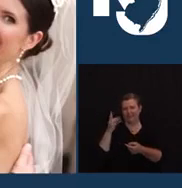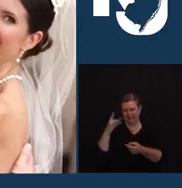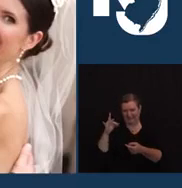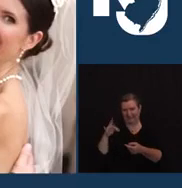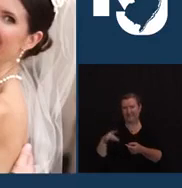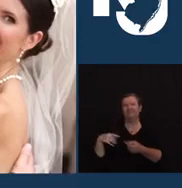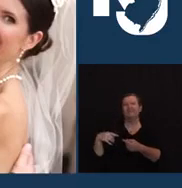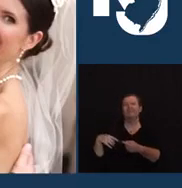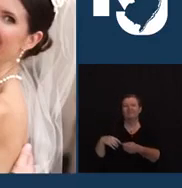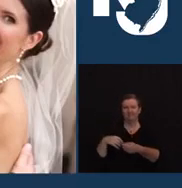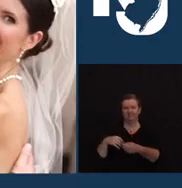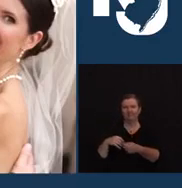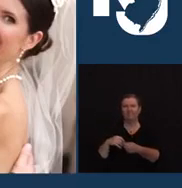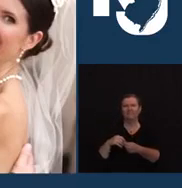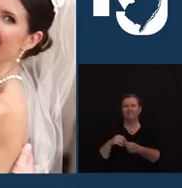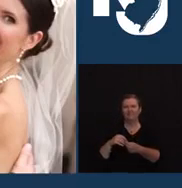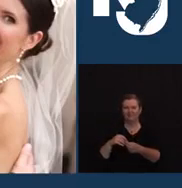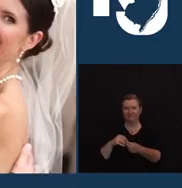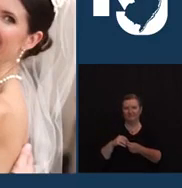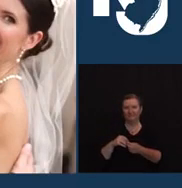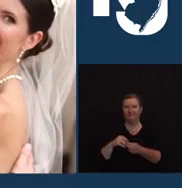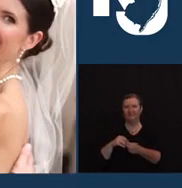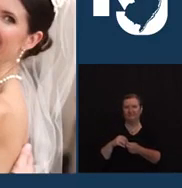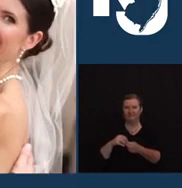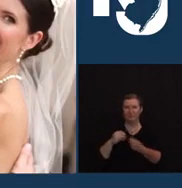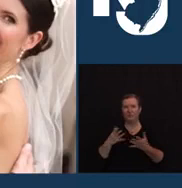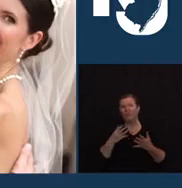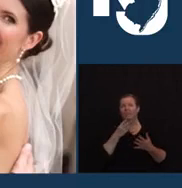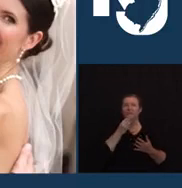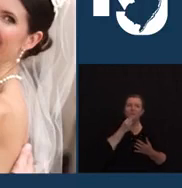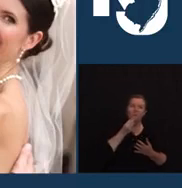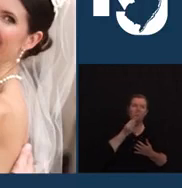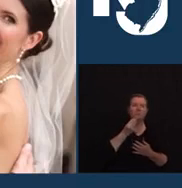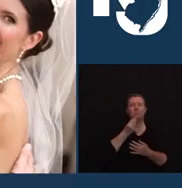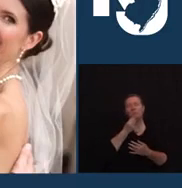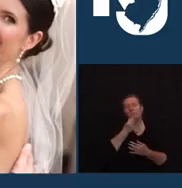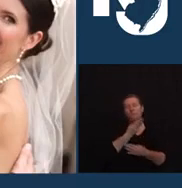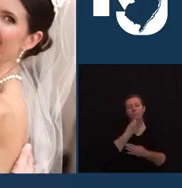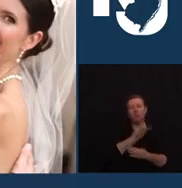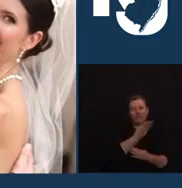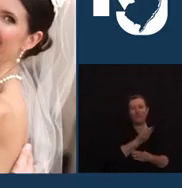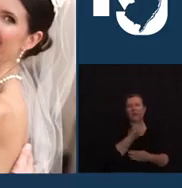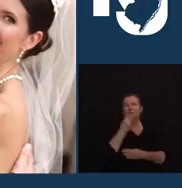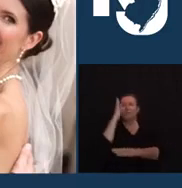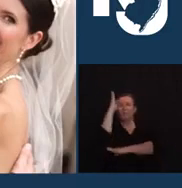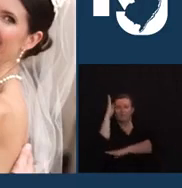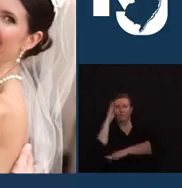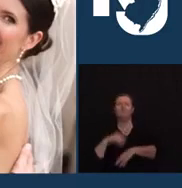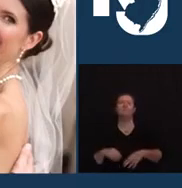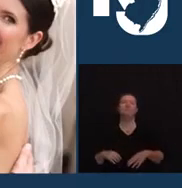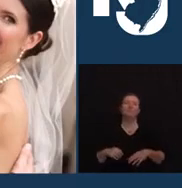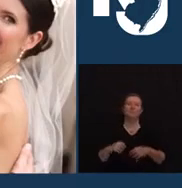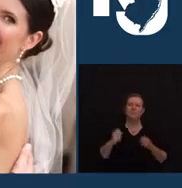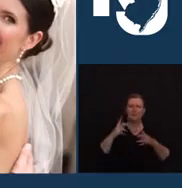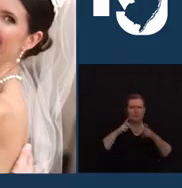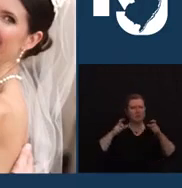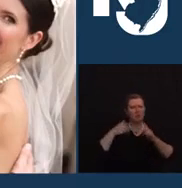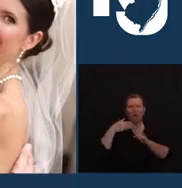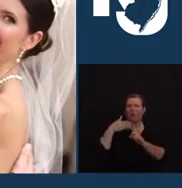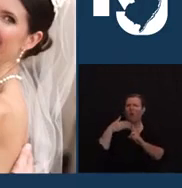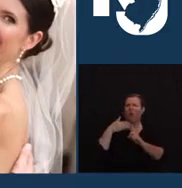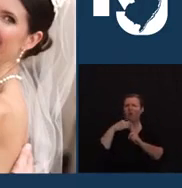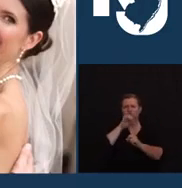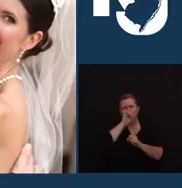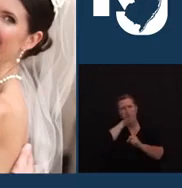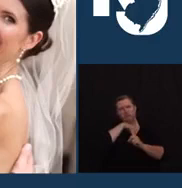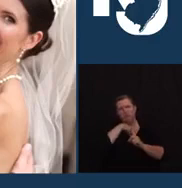2018. And they don't just provide breakfast and lunch to a base of loyal regulars and others who come in, which they do, but they've also